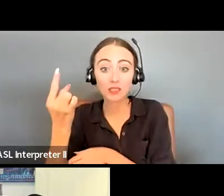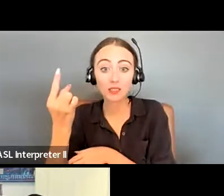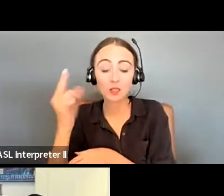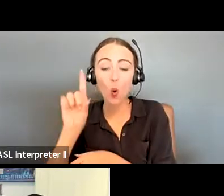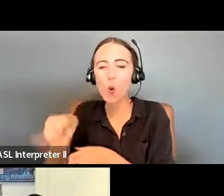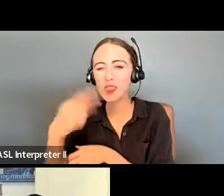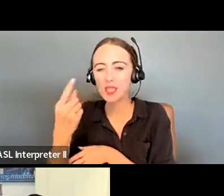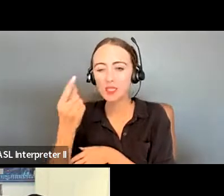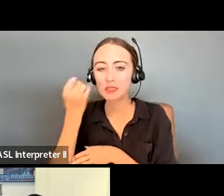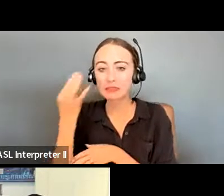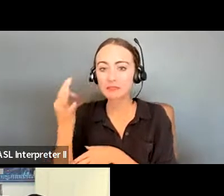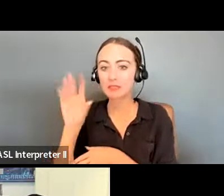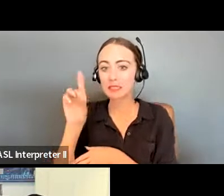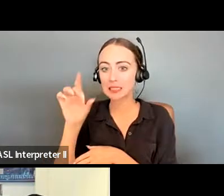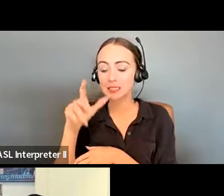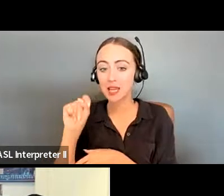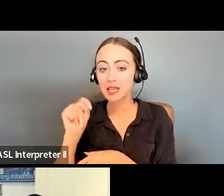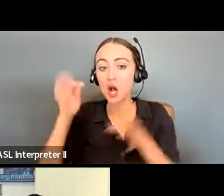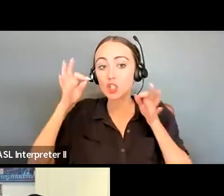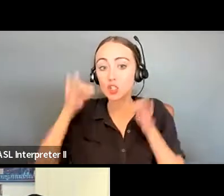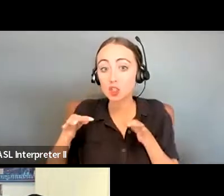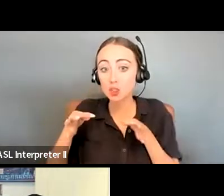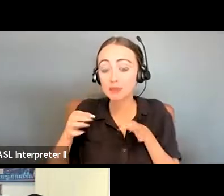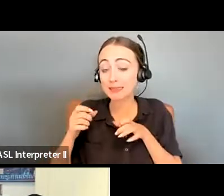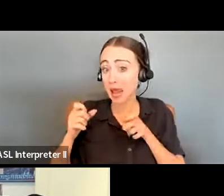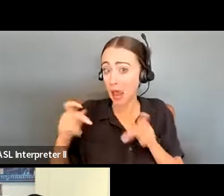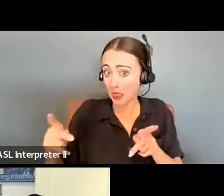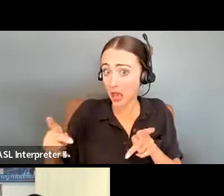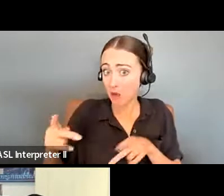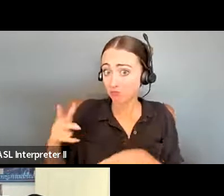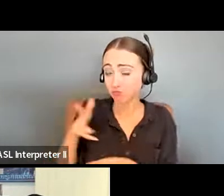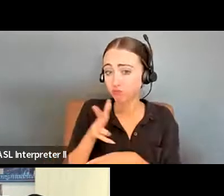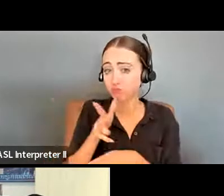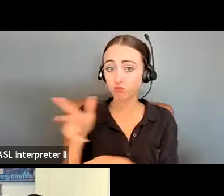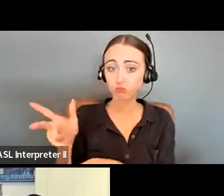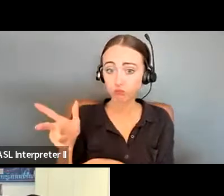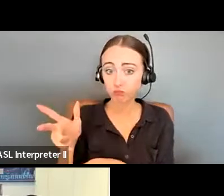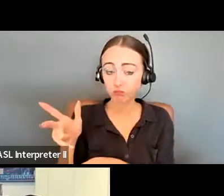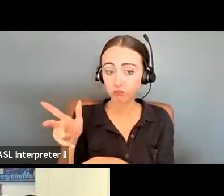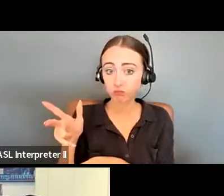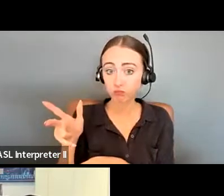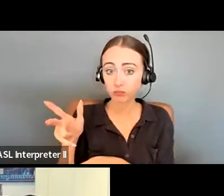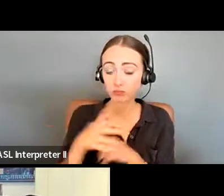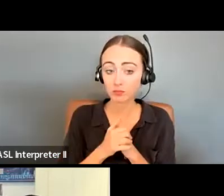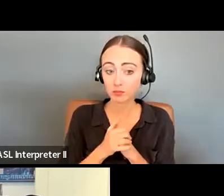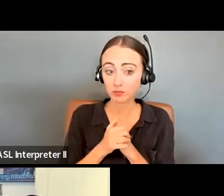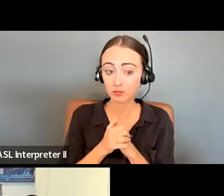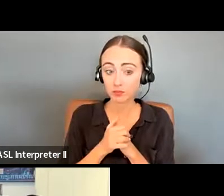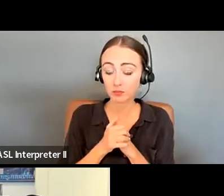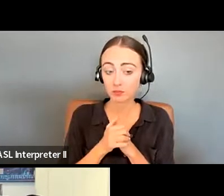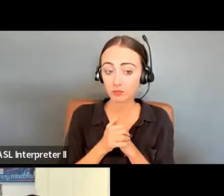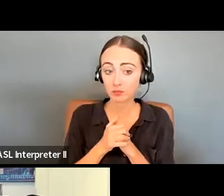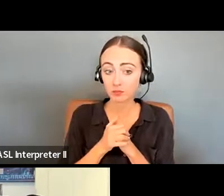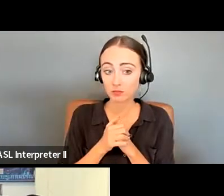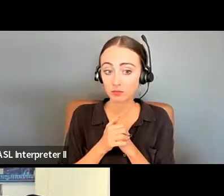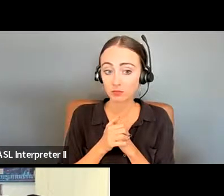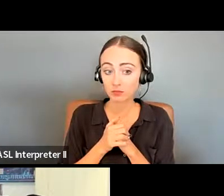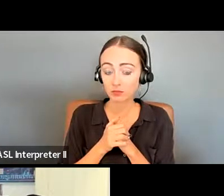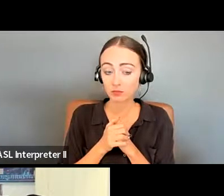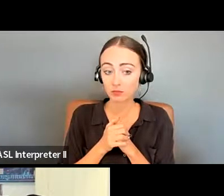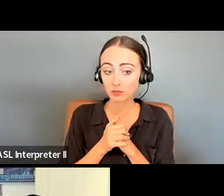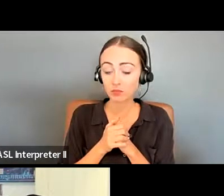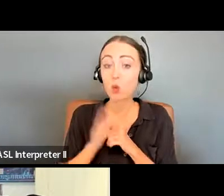DDOT determines that allowing a motor vehicle operator to make a turn when facing a steady red traffic control signal